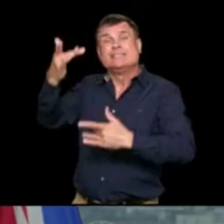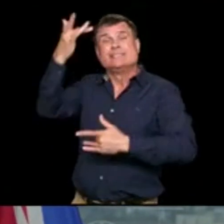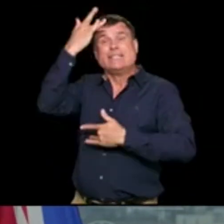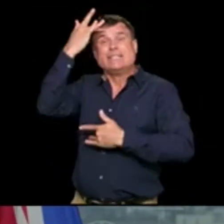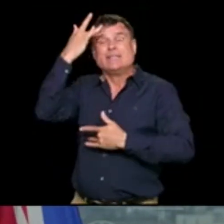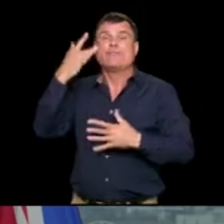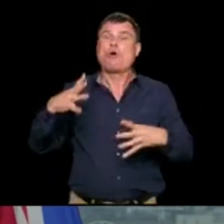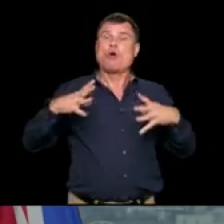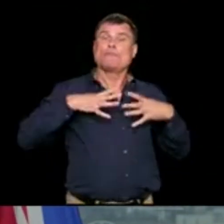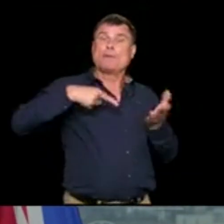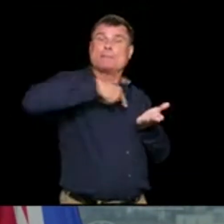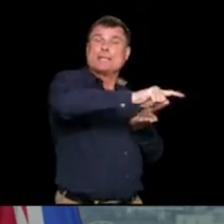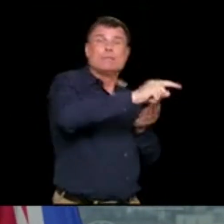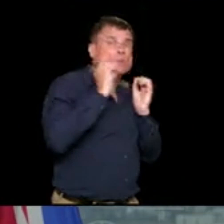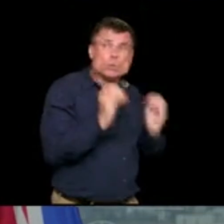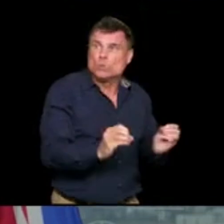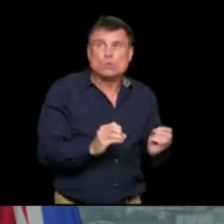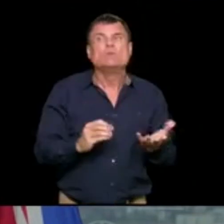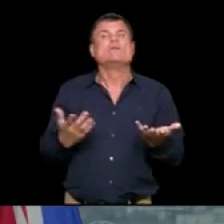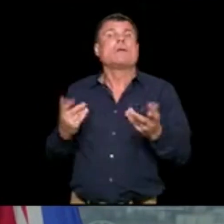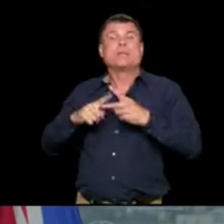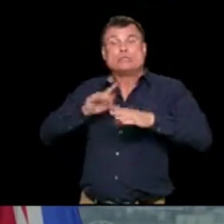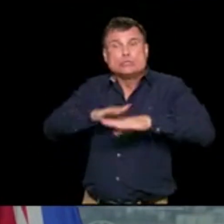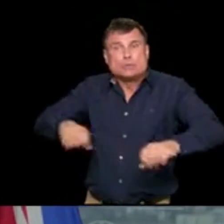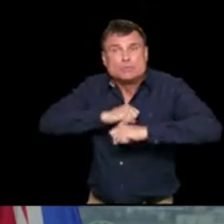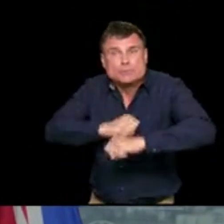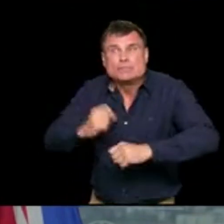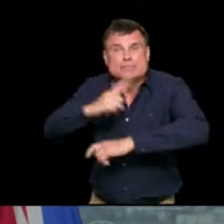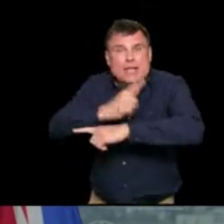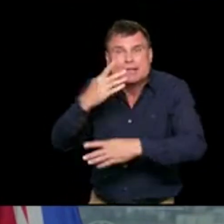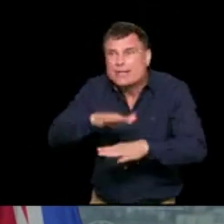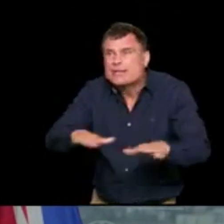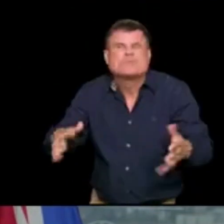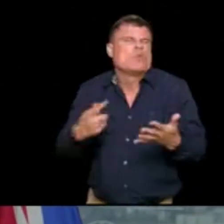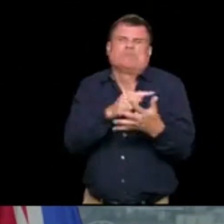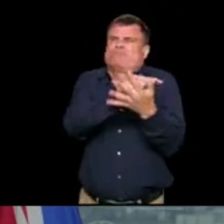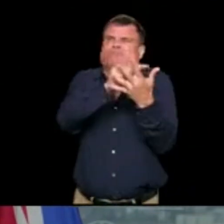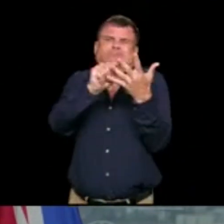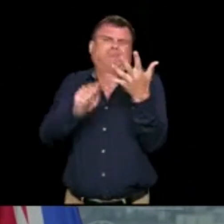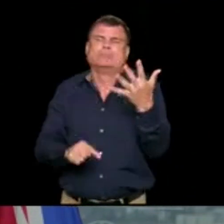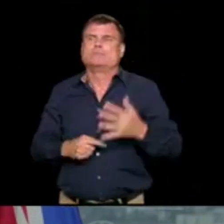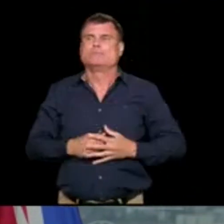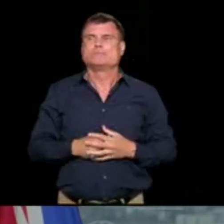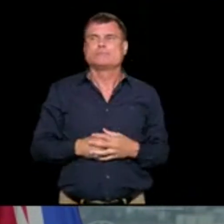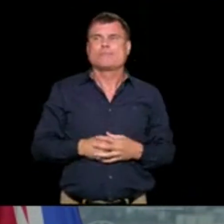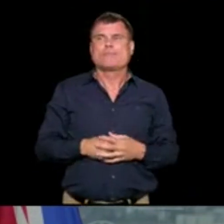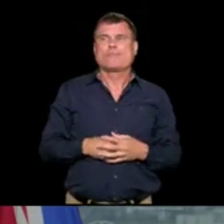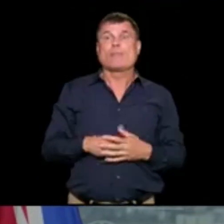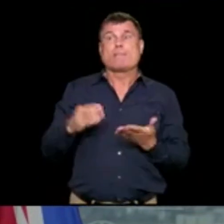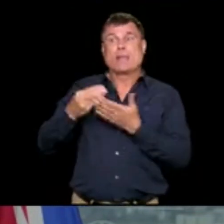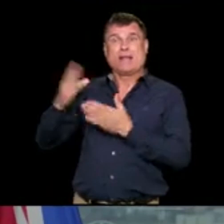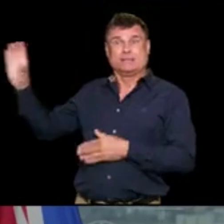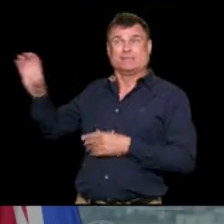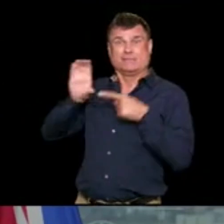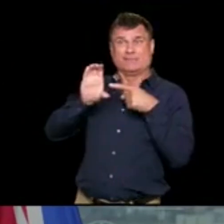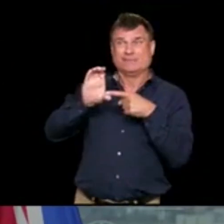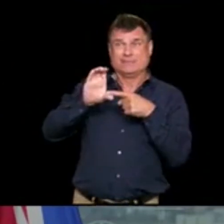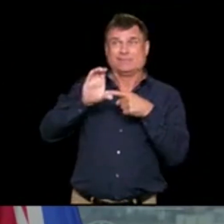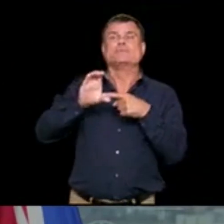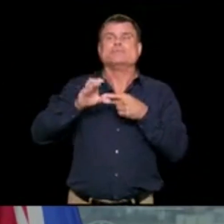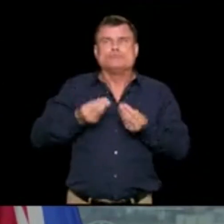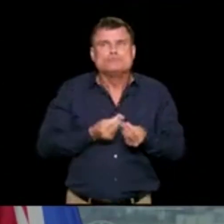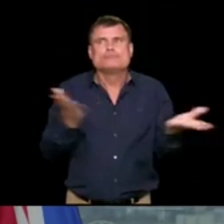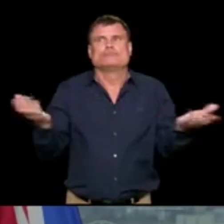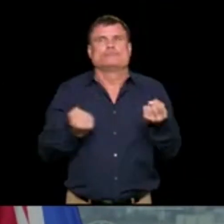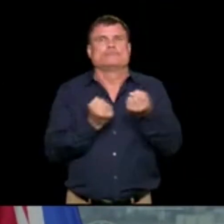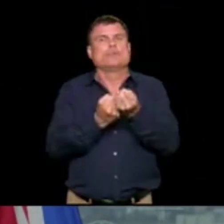safe childcare so parents across this country can return to work. These investments will help communities build back from the